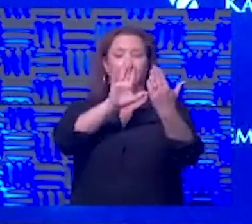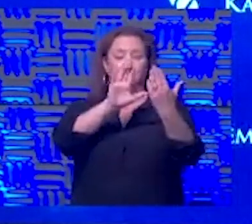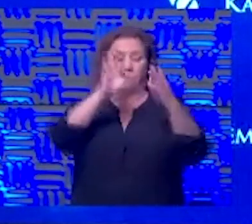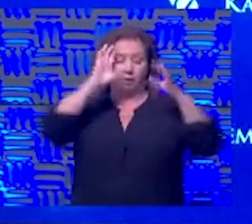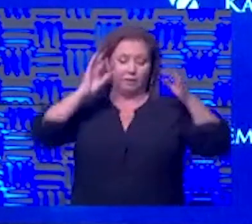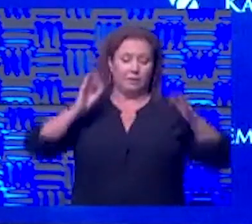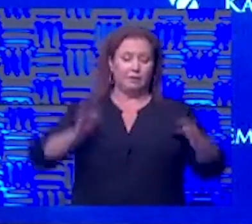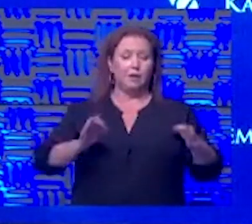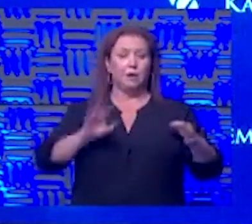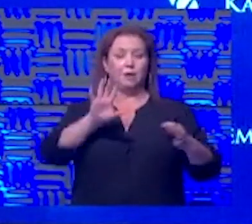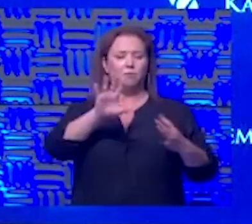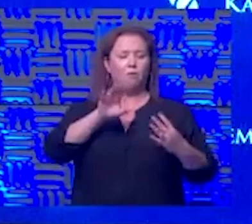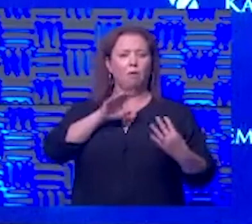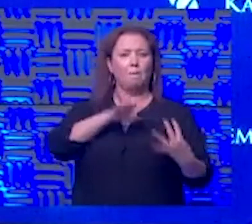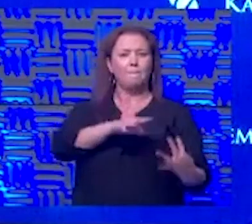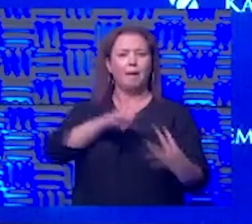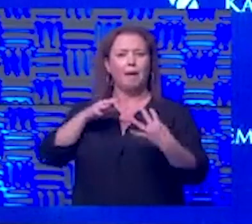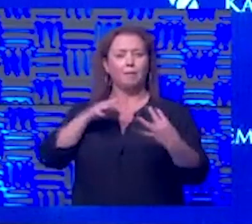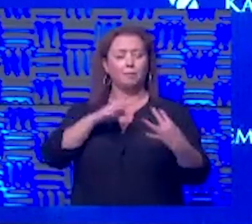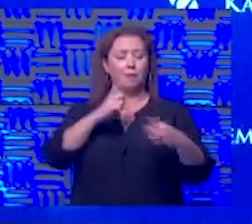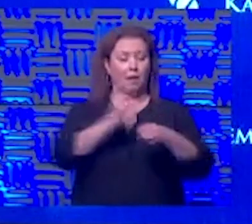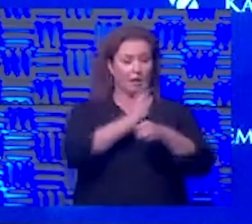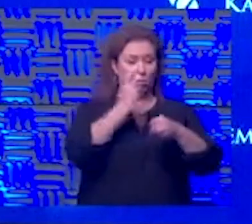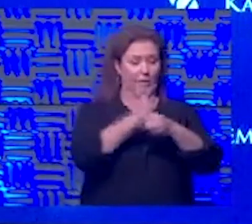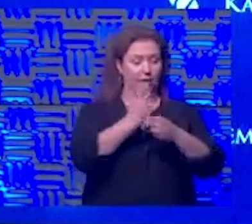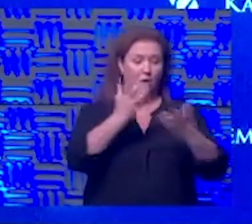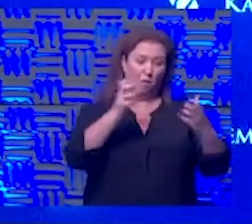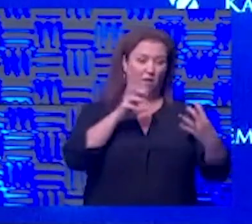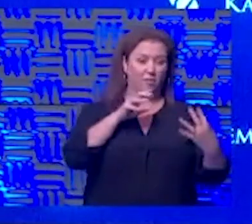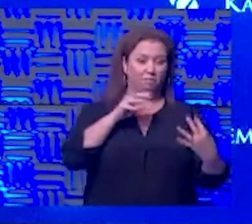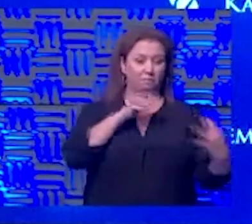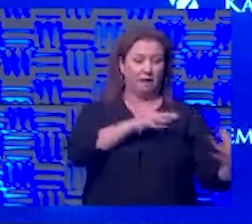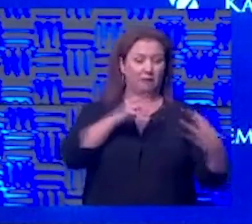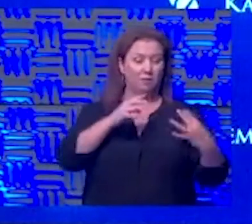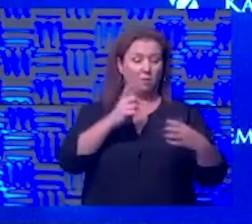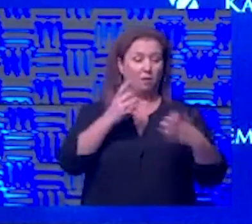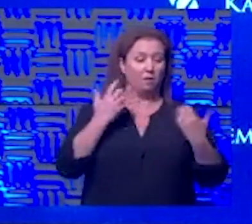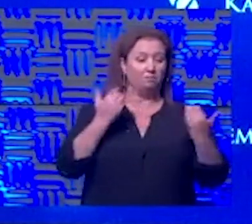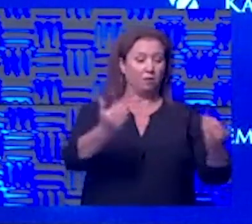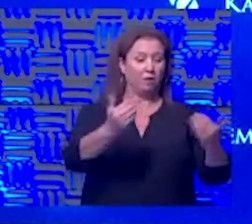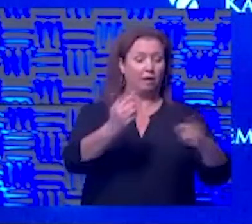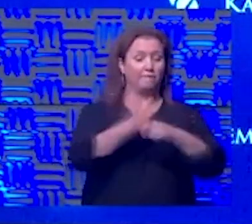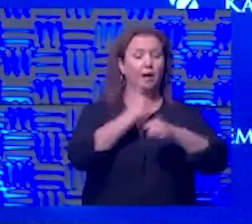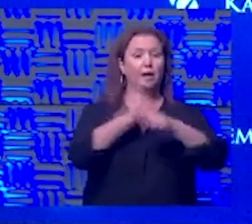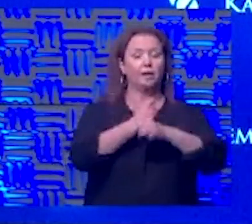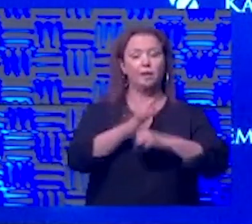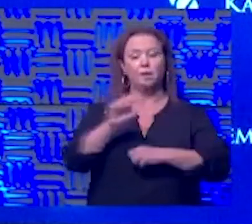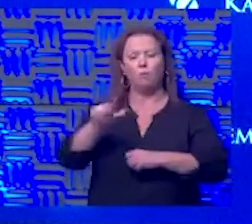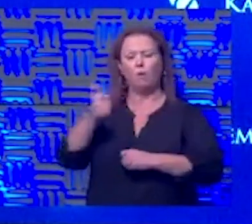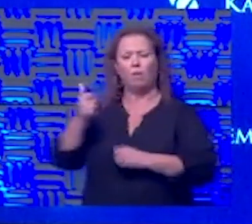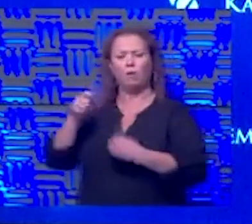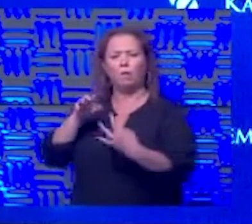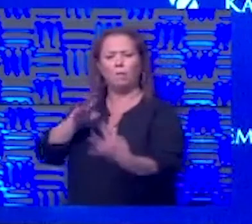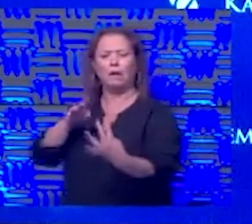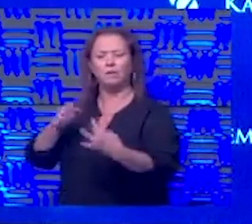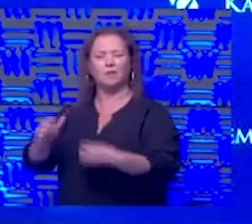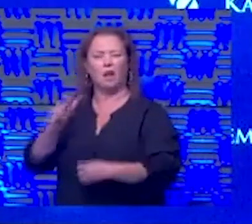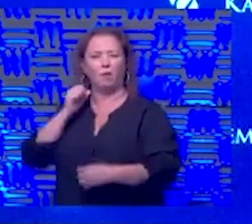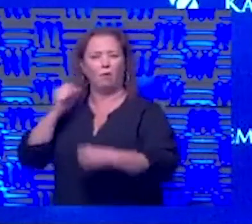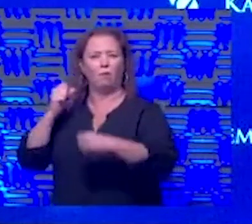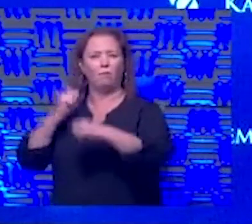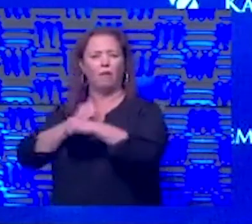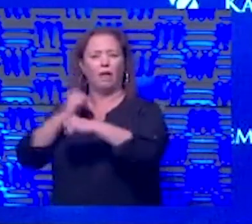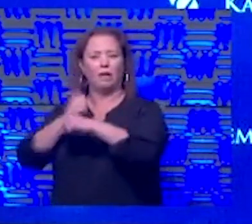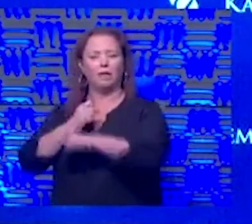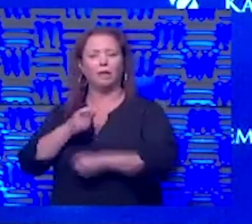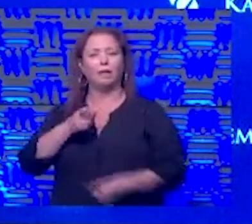decide, what battles can I win that I want to fight, and what battles am I not going to fight? That's one of them, I think, with a loved